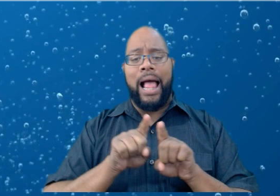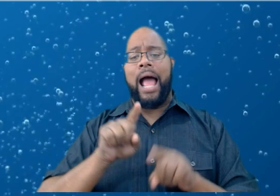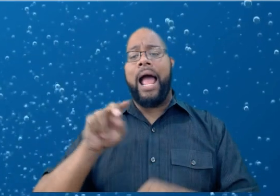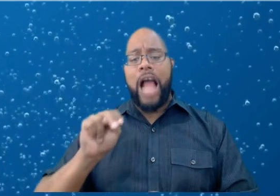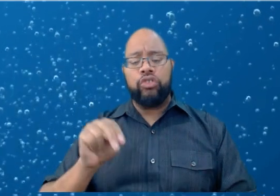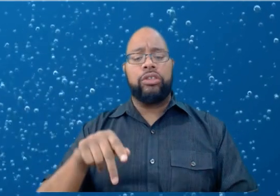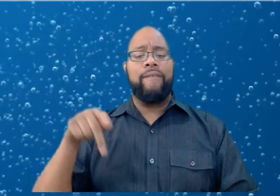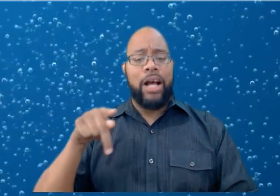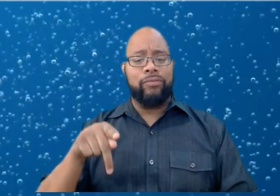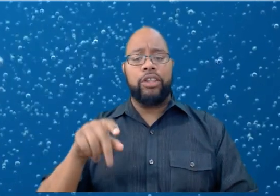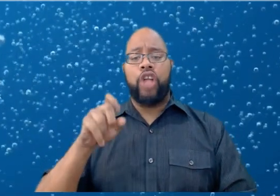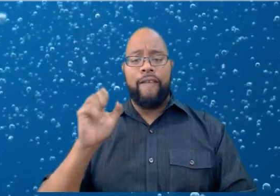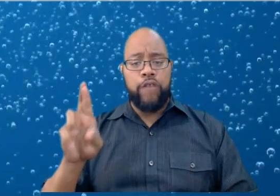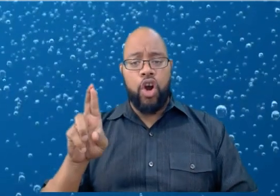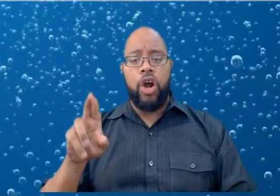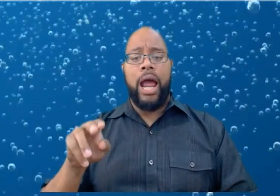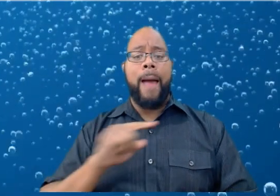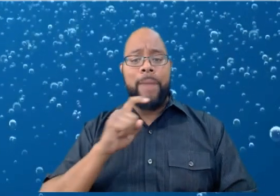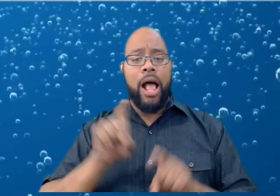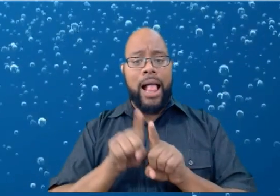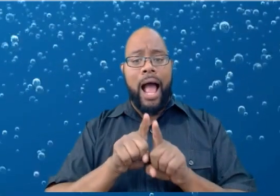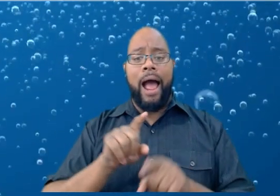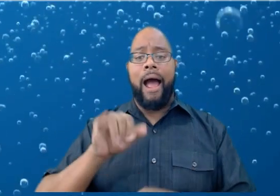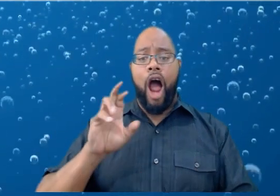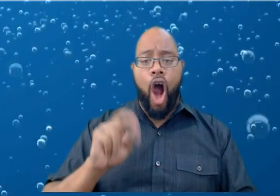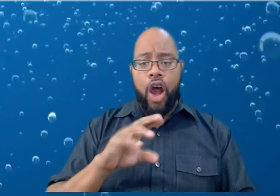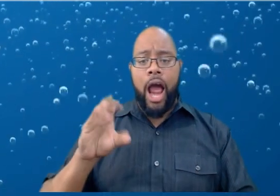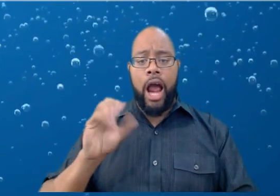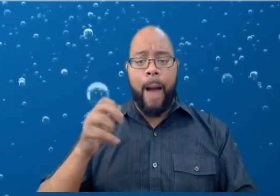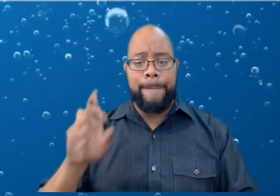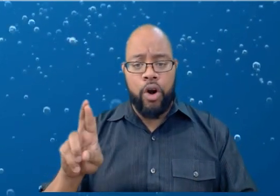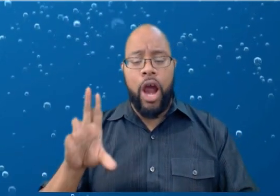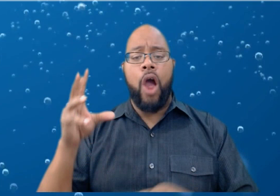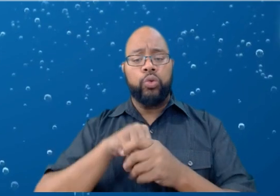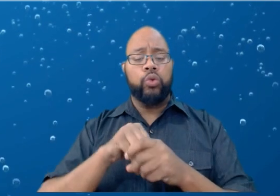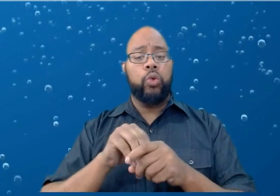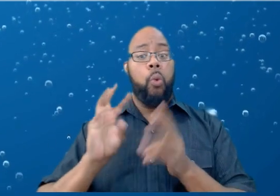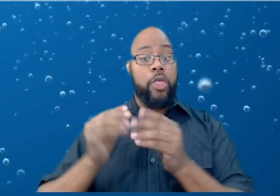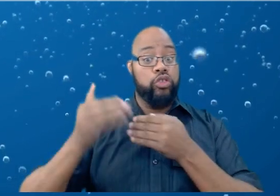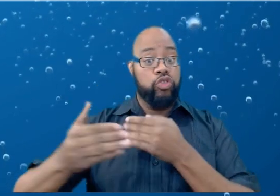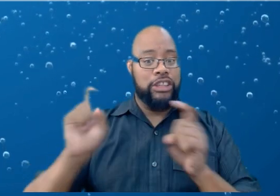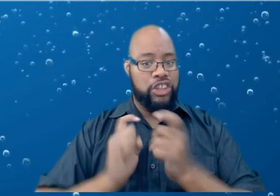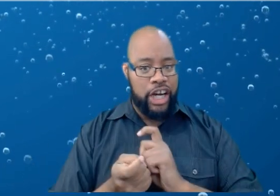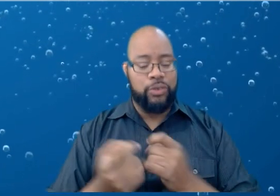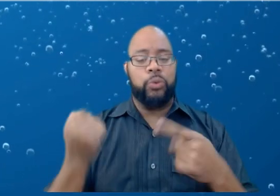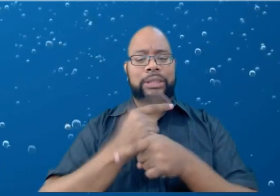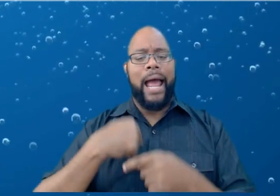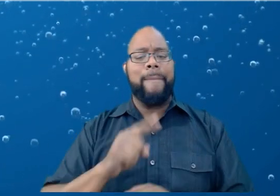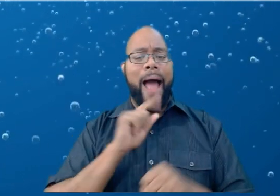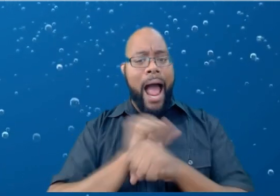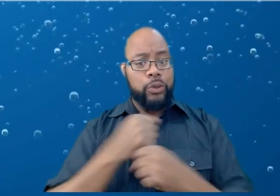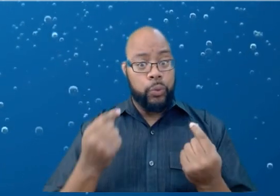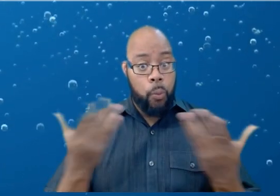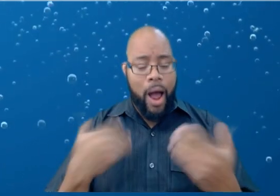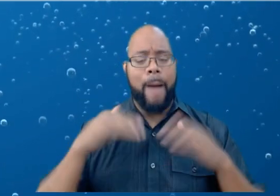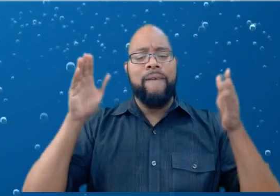like nitrogen, phosphorus, sulfur, and trace metals like iron and copper. And it includes climate change. And so